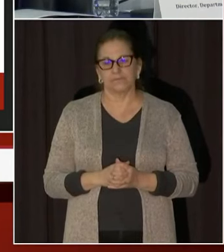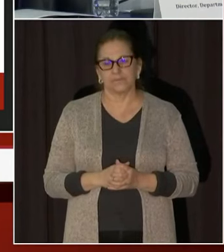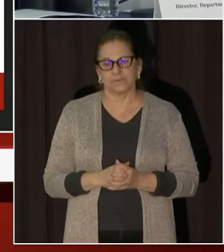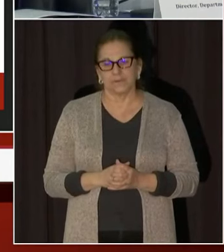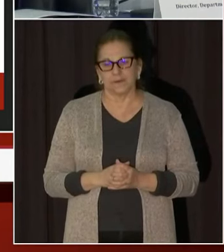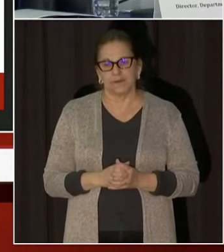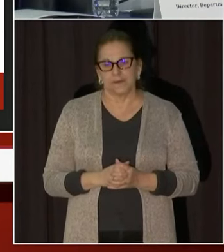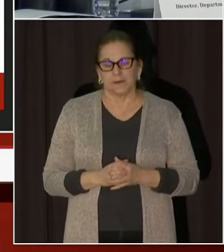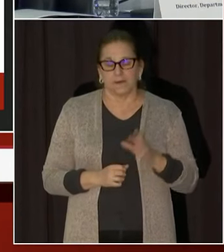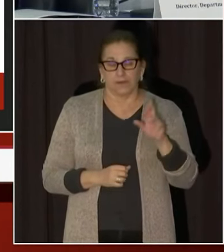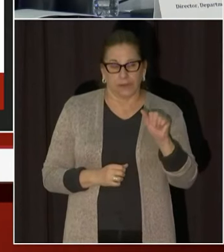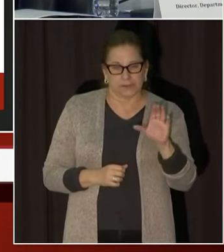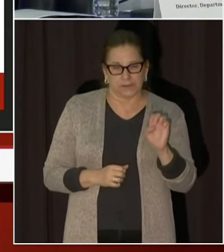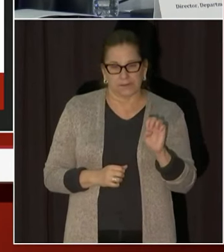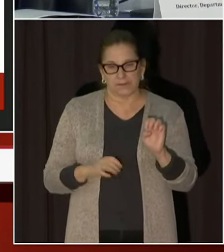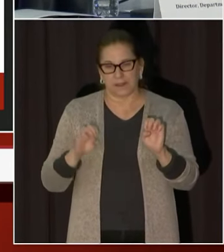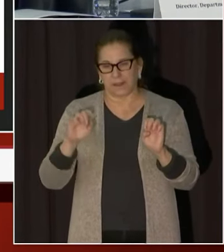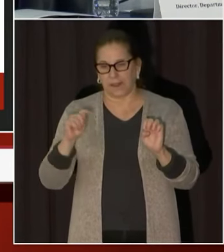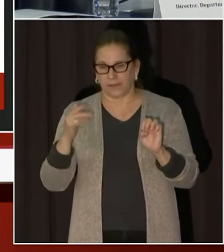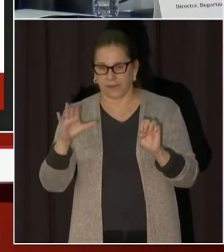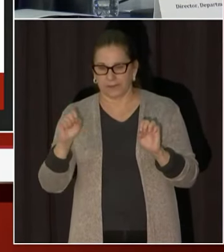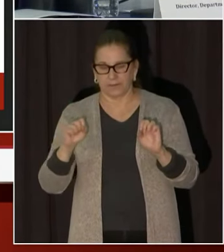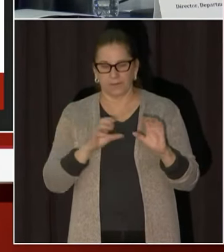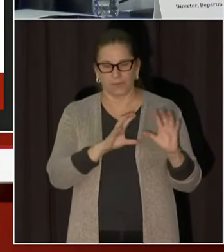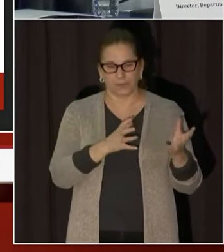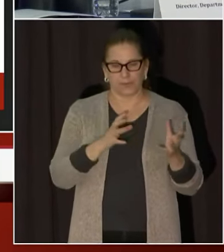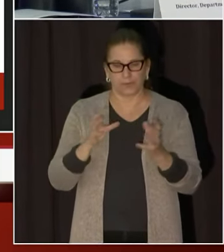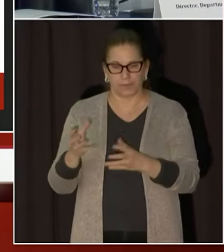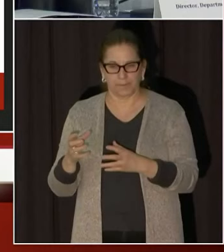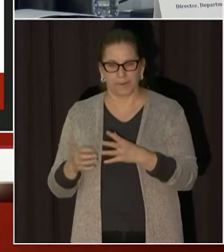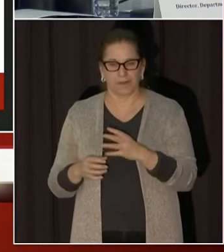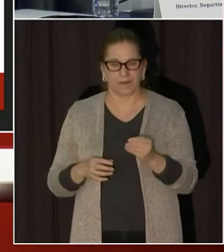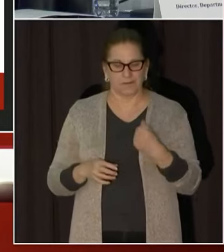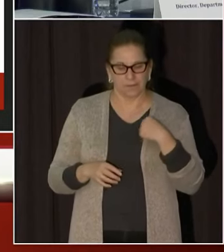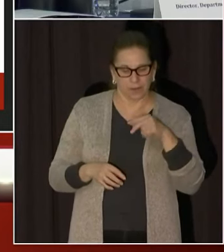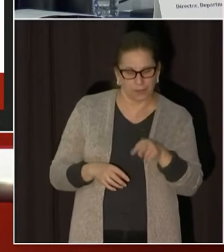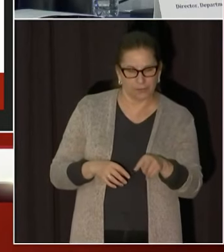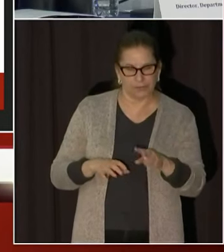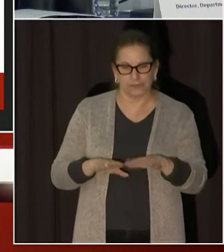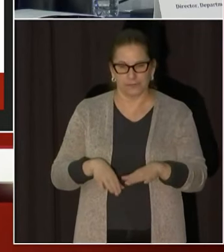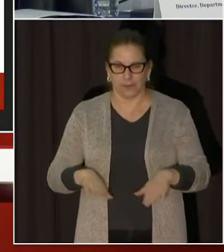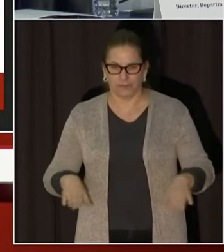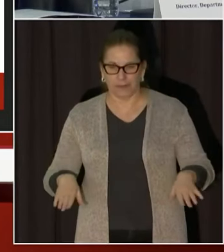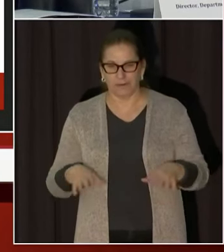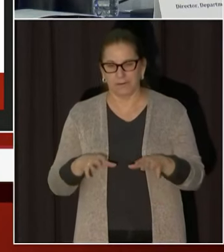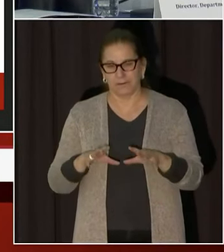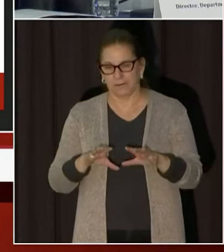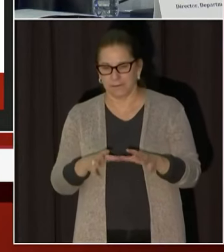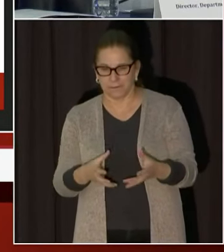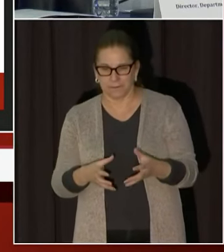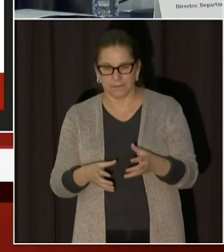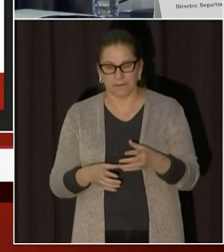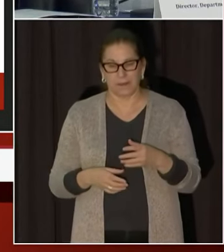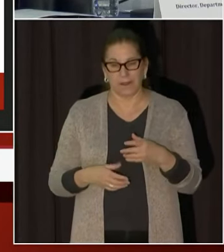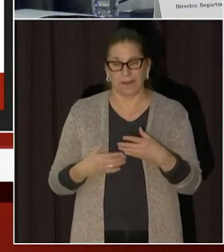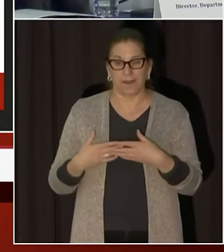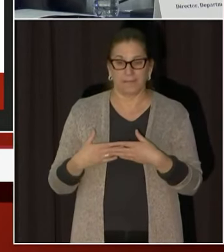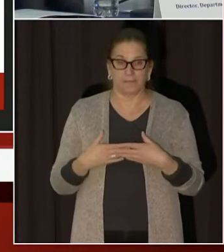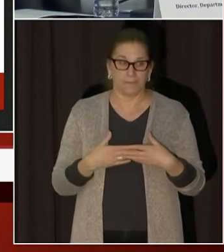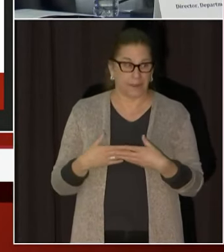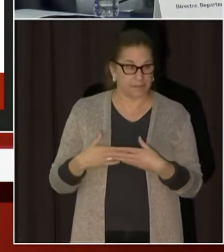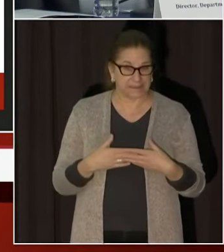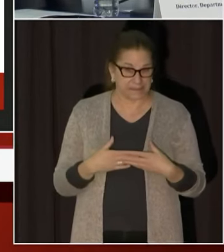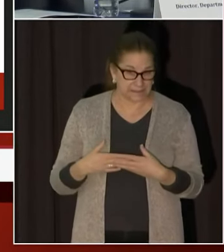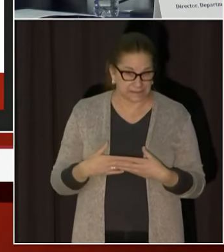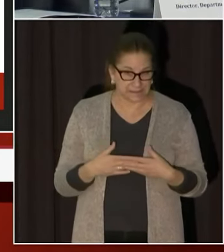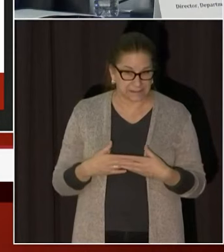occurring in our pediatric cases. Of the 24 infants who have been diagnosed,